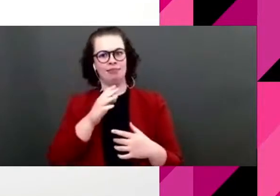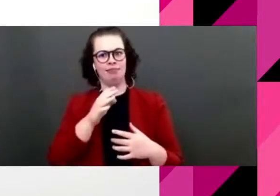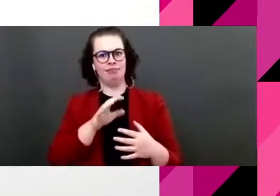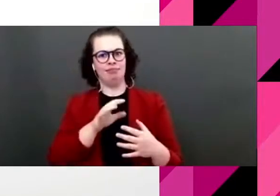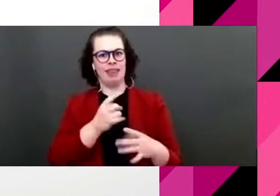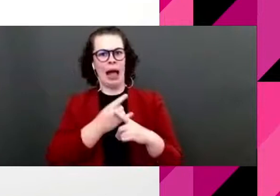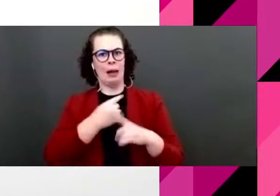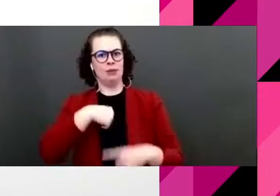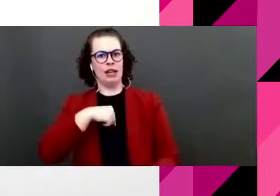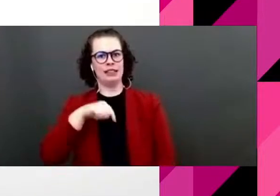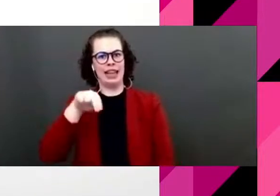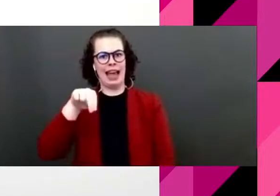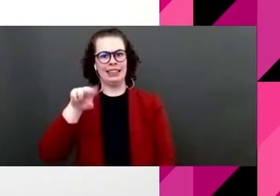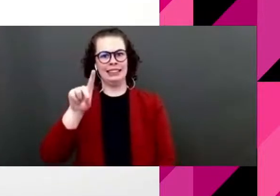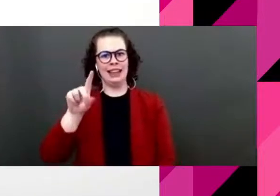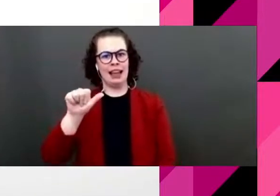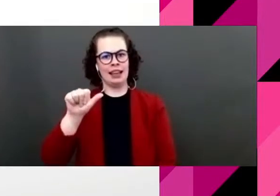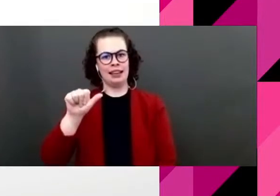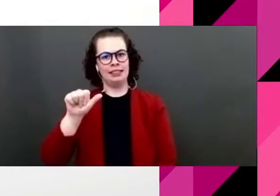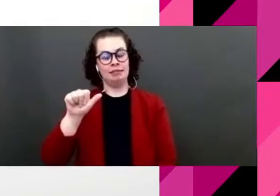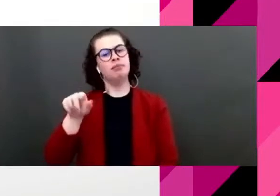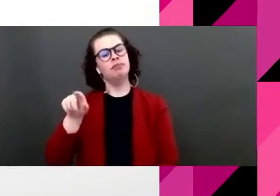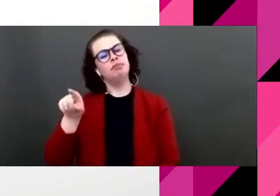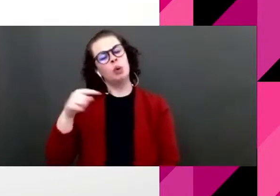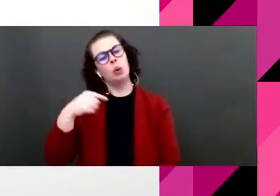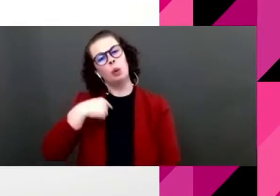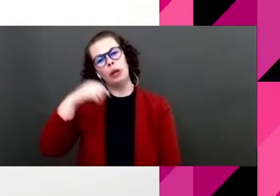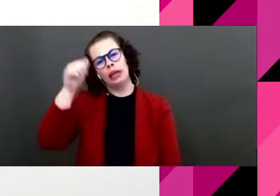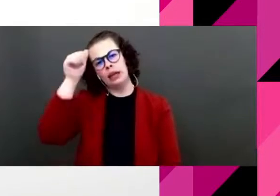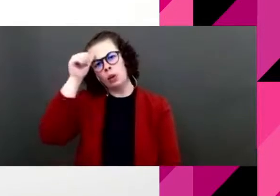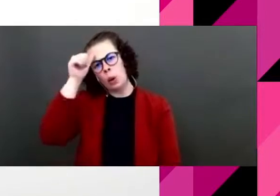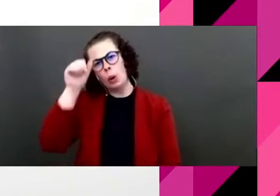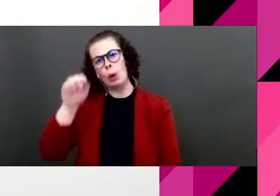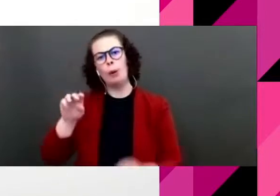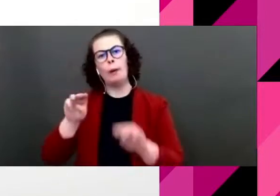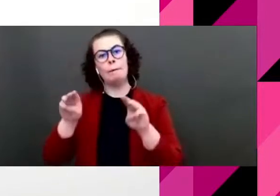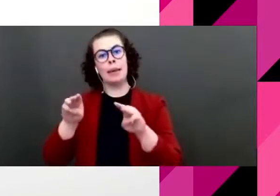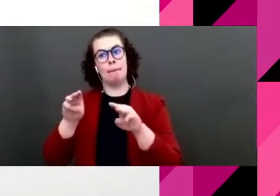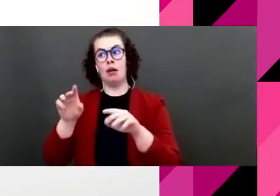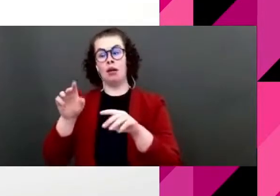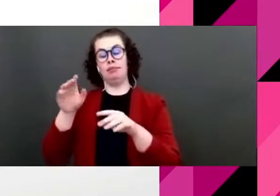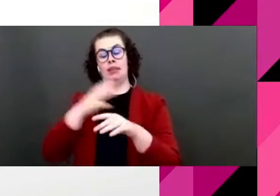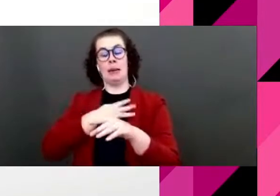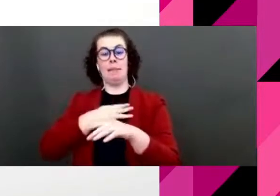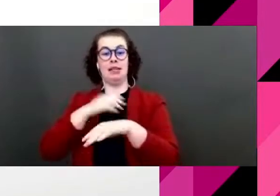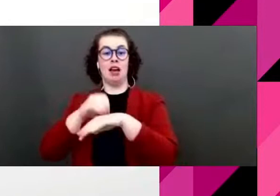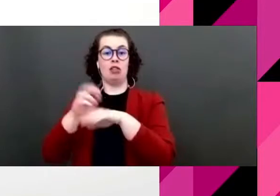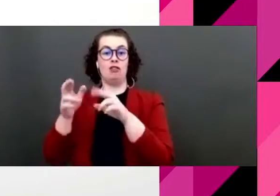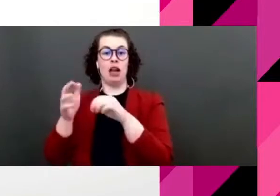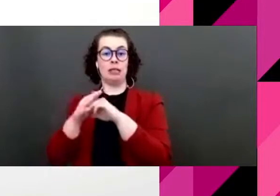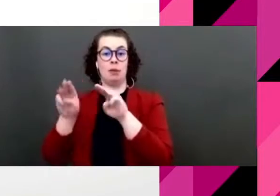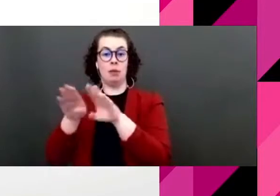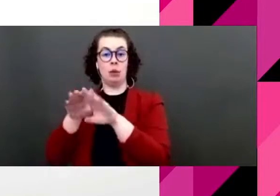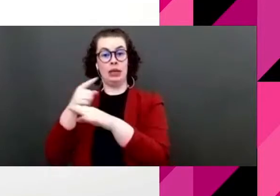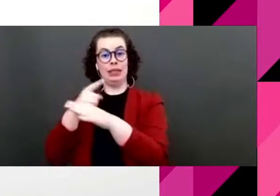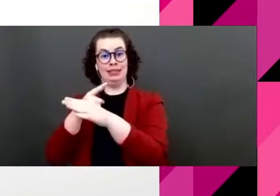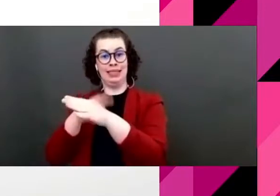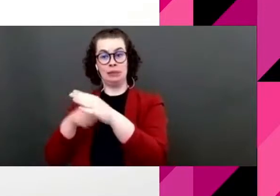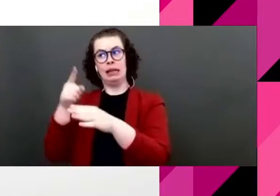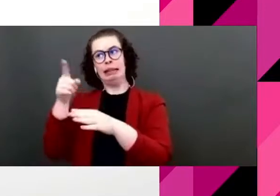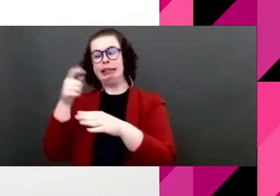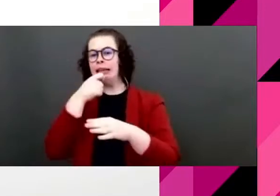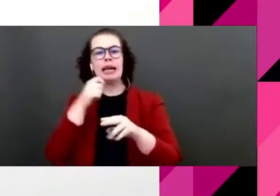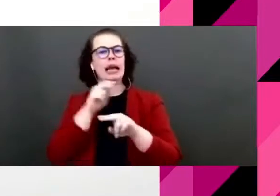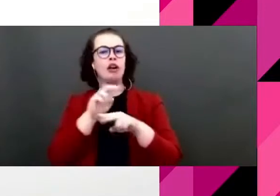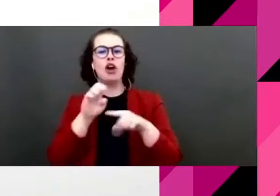may. We understand that the UN Committee on the Rights of Persons with Disabilities raised concerns about the absence of national data